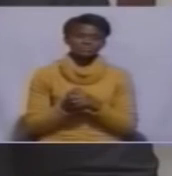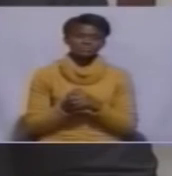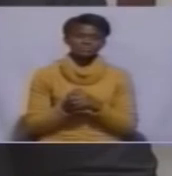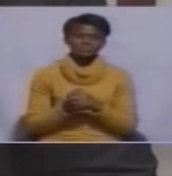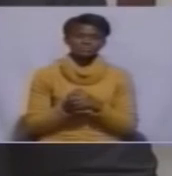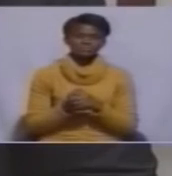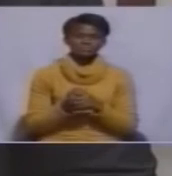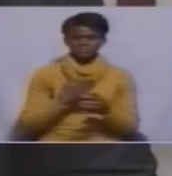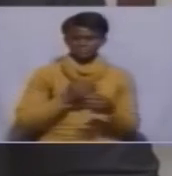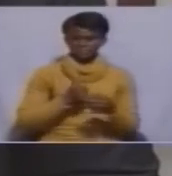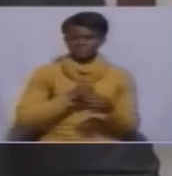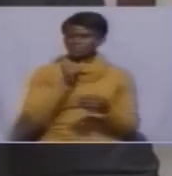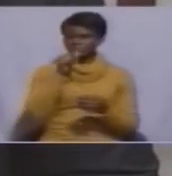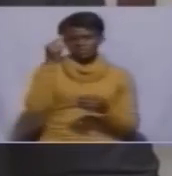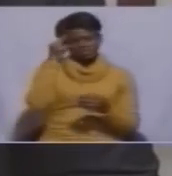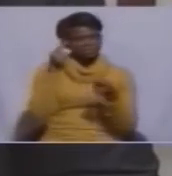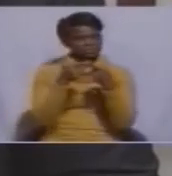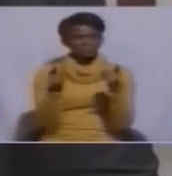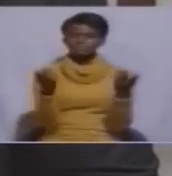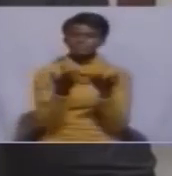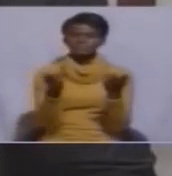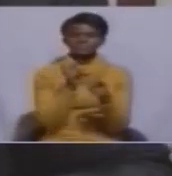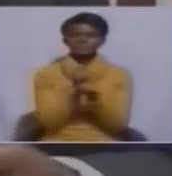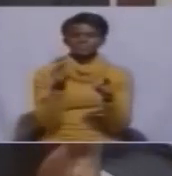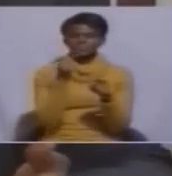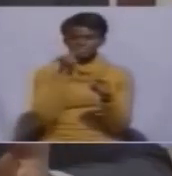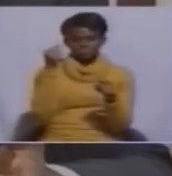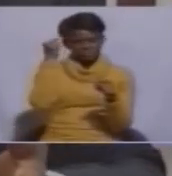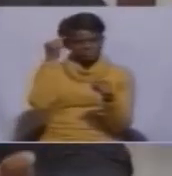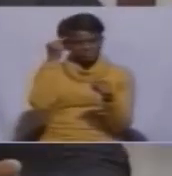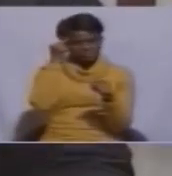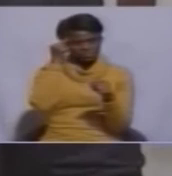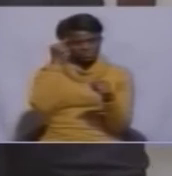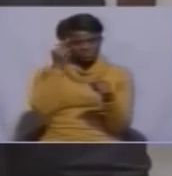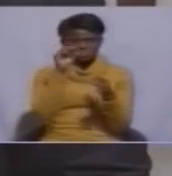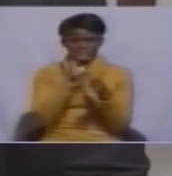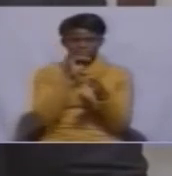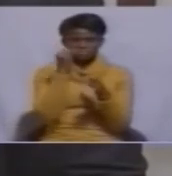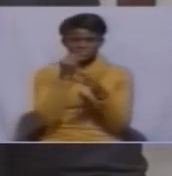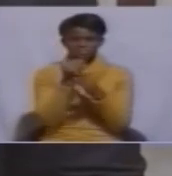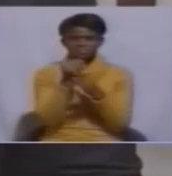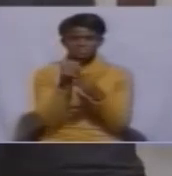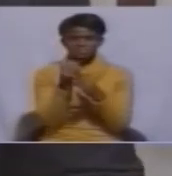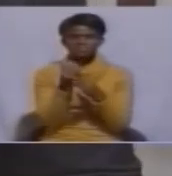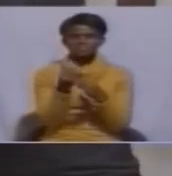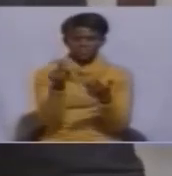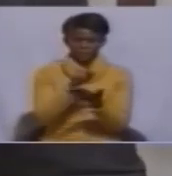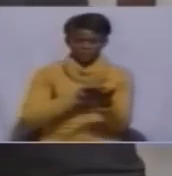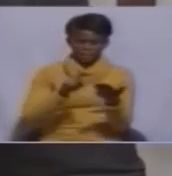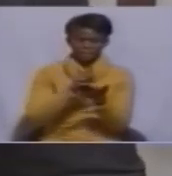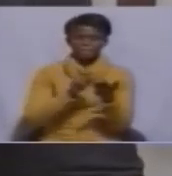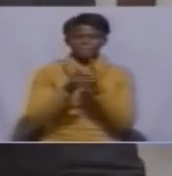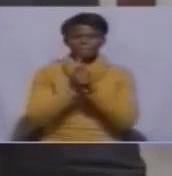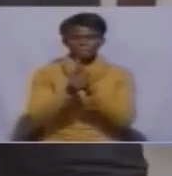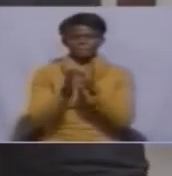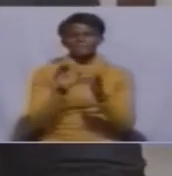I don't think it's a contradiction. It just says that the governing, maybe the governing or primary religion